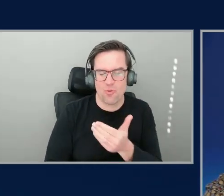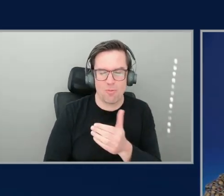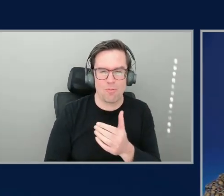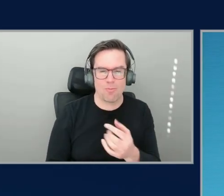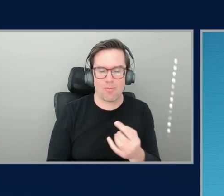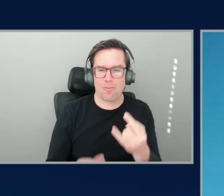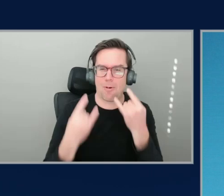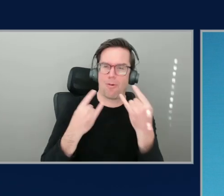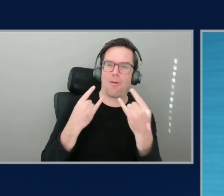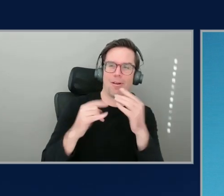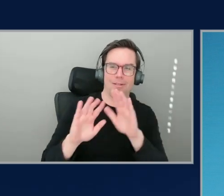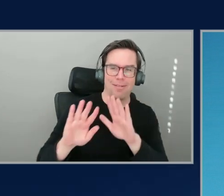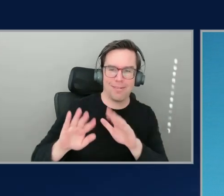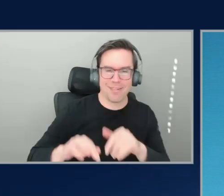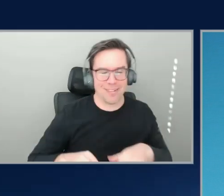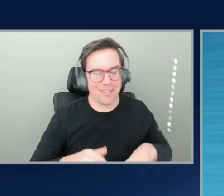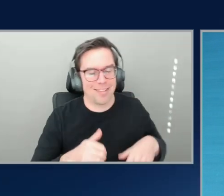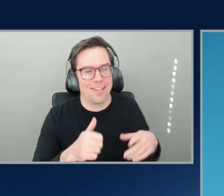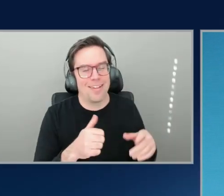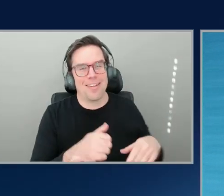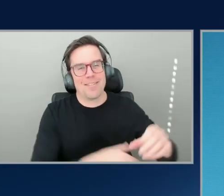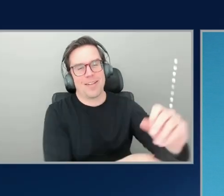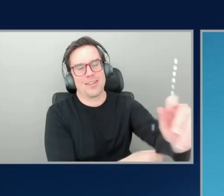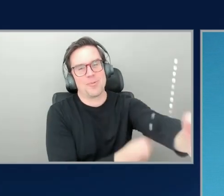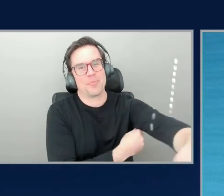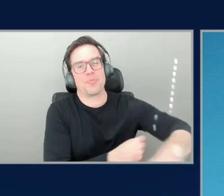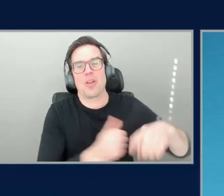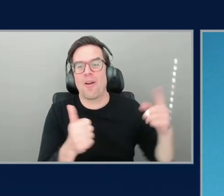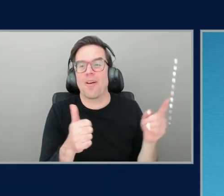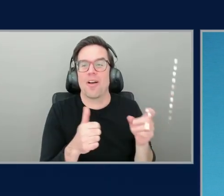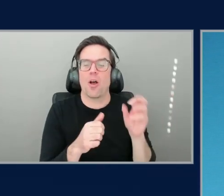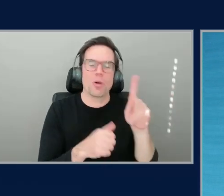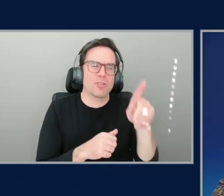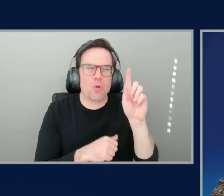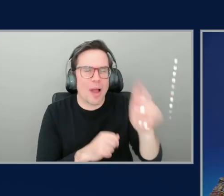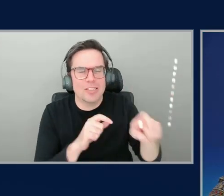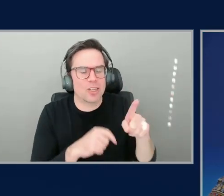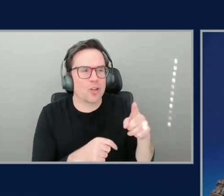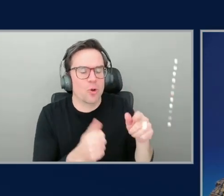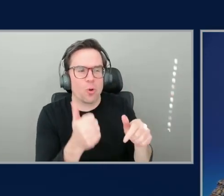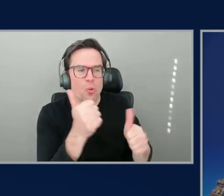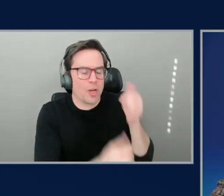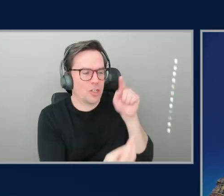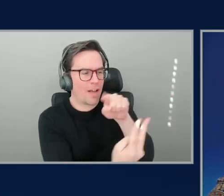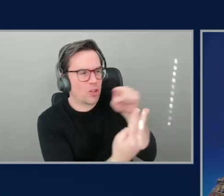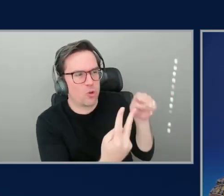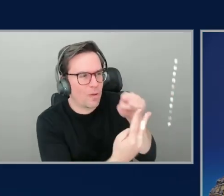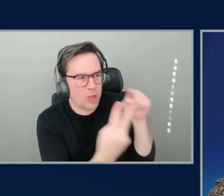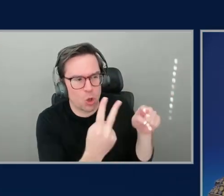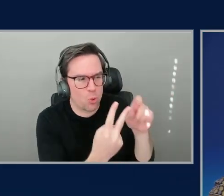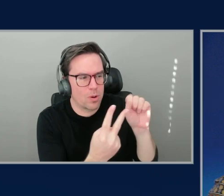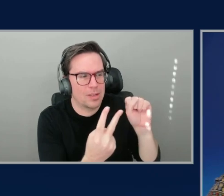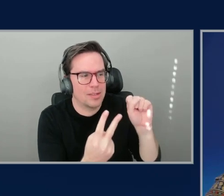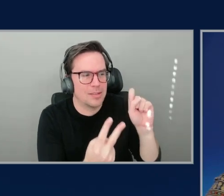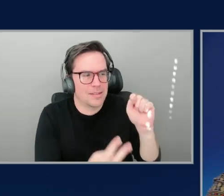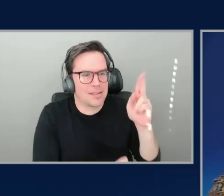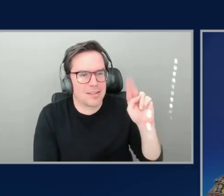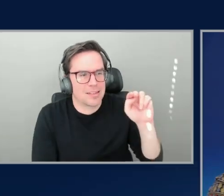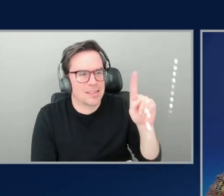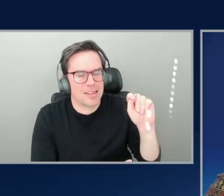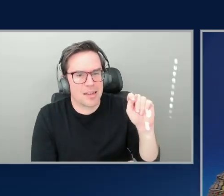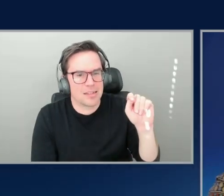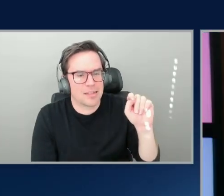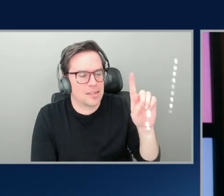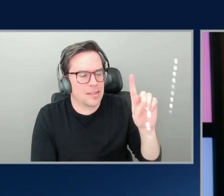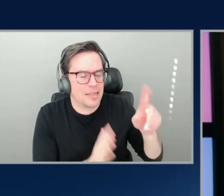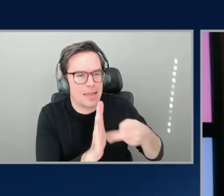is: out of the two of you, which one is the stunt double? Yes. Yes. Both. Yes. Yes. Yes. Oh, exactly. Okay. We all kind of like they